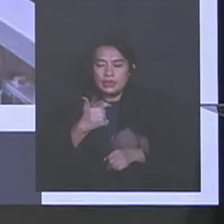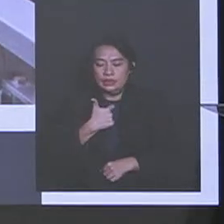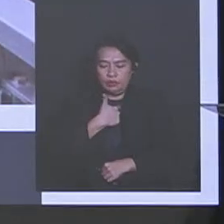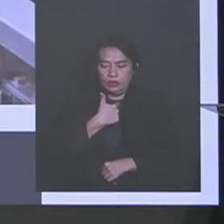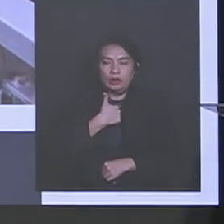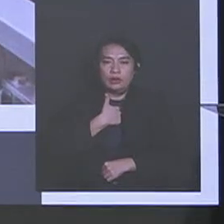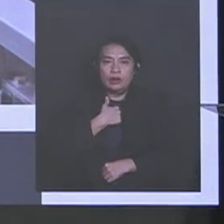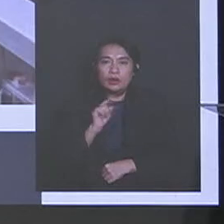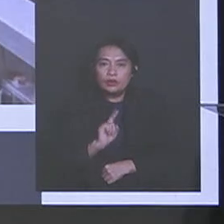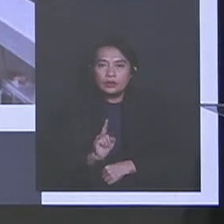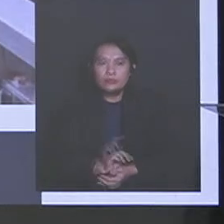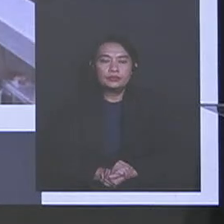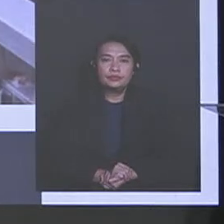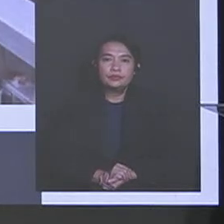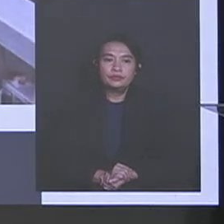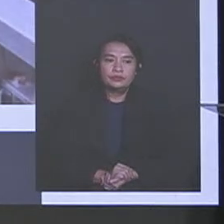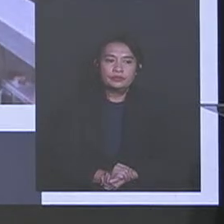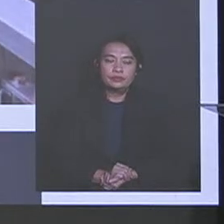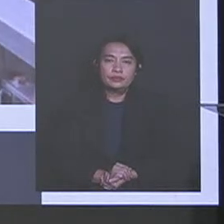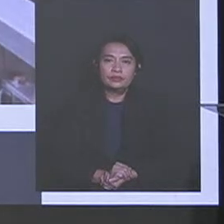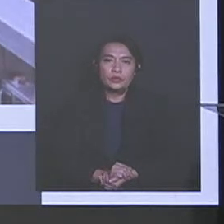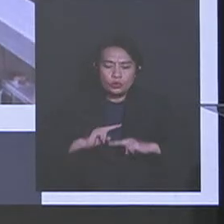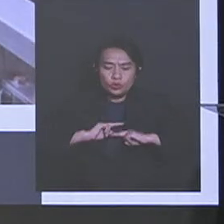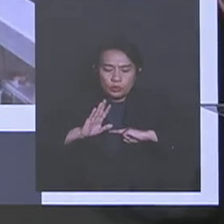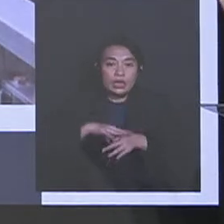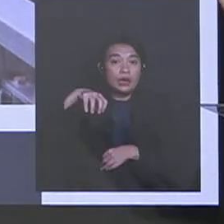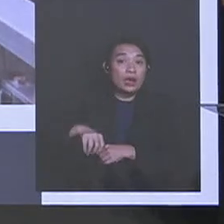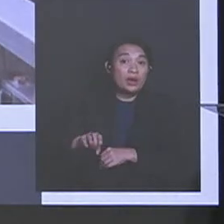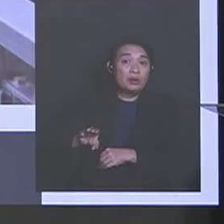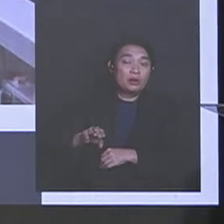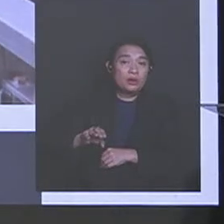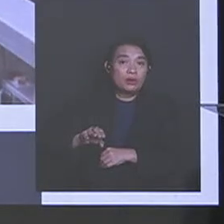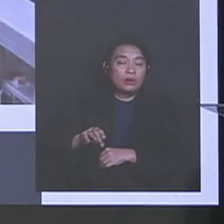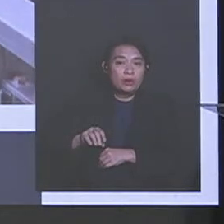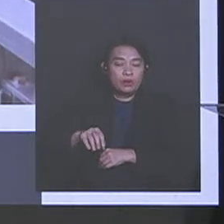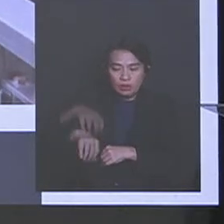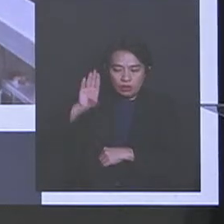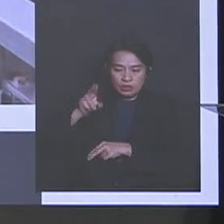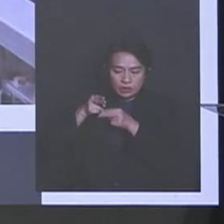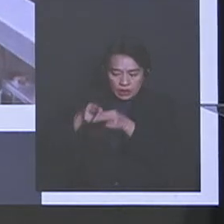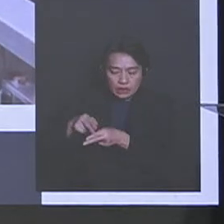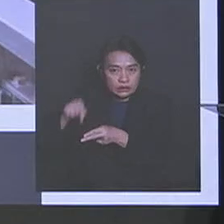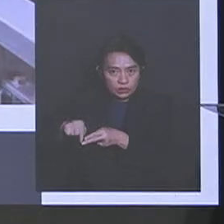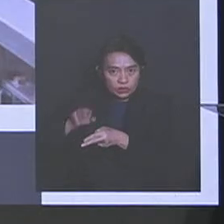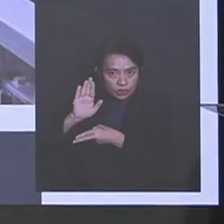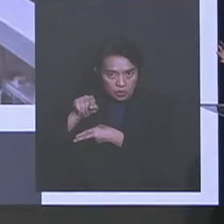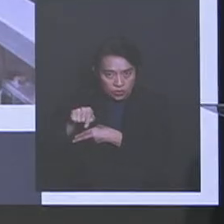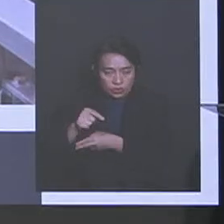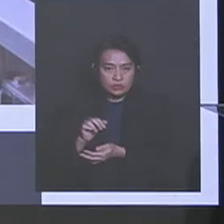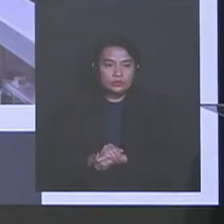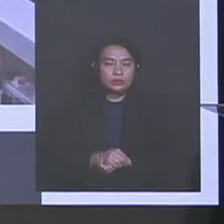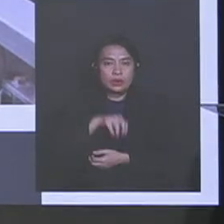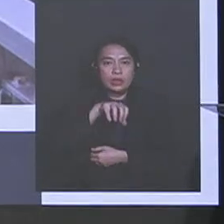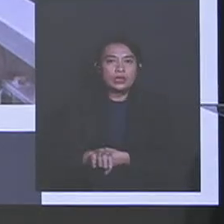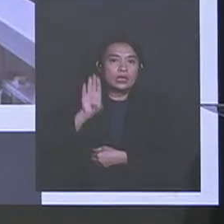we can't afford on our own. And so this example is in Domino Waterfront